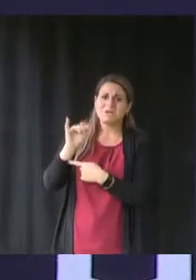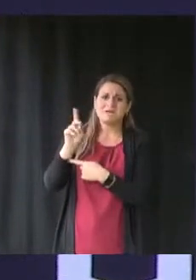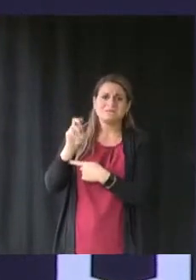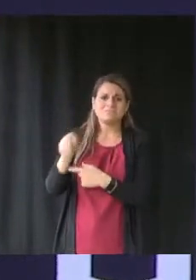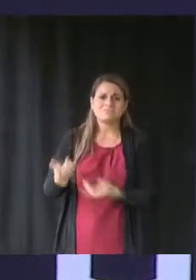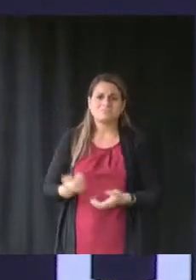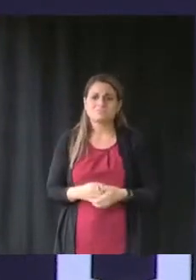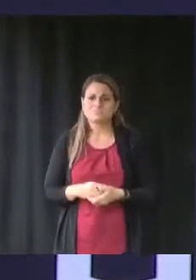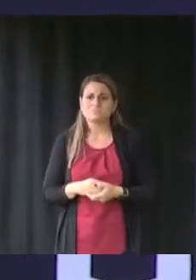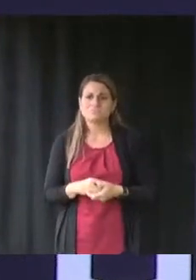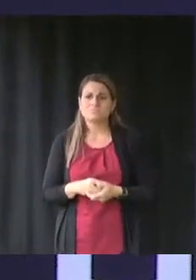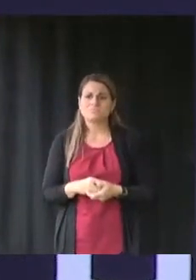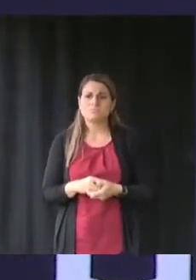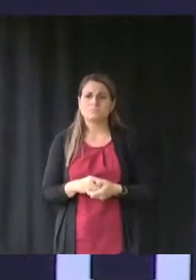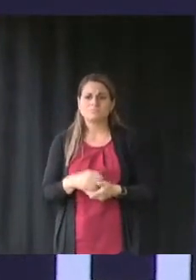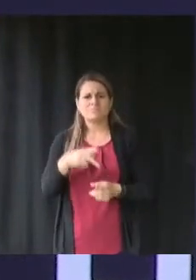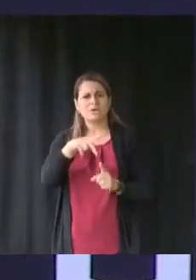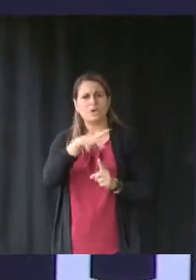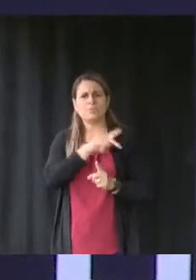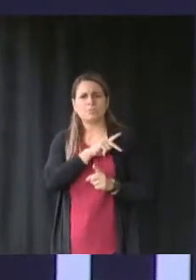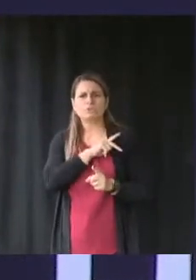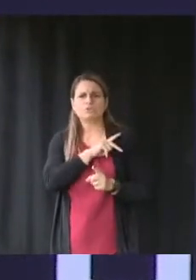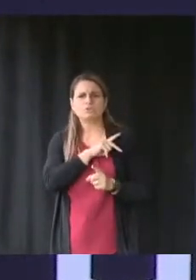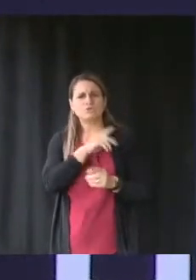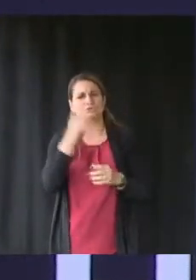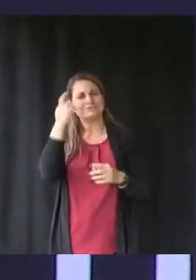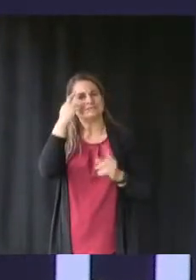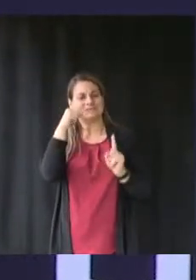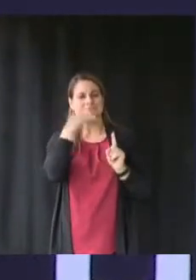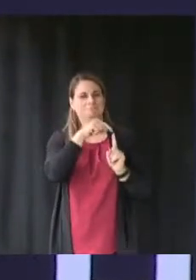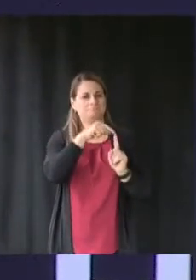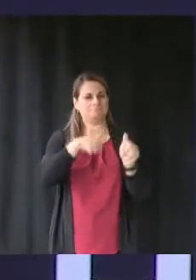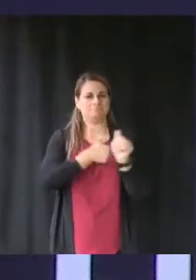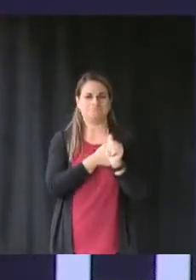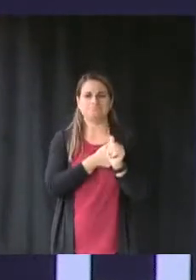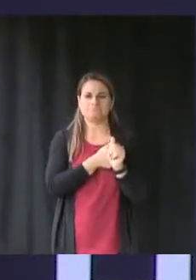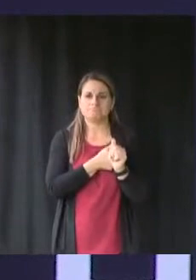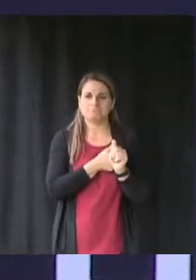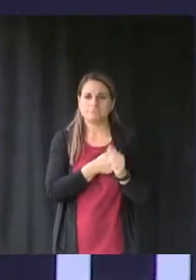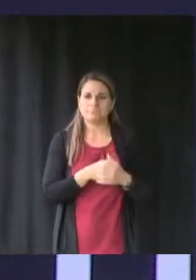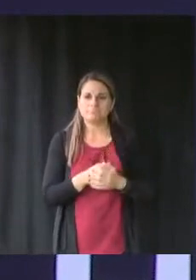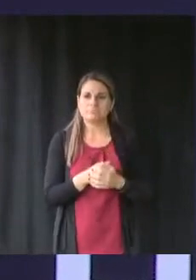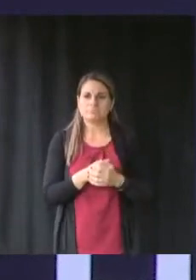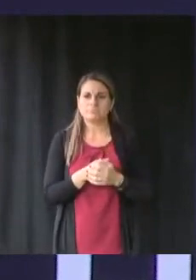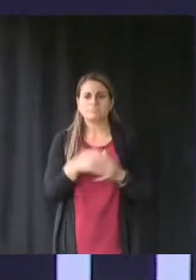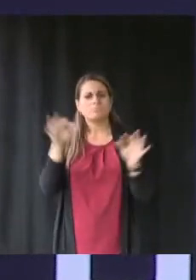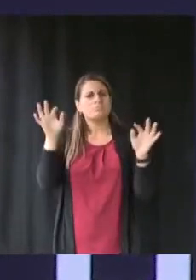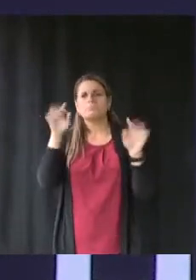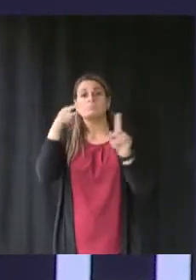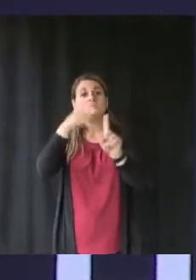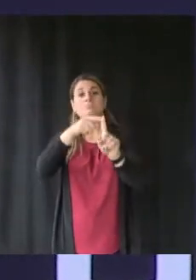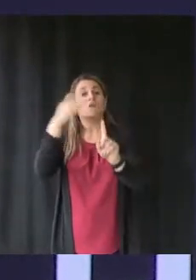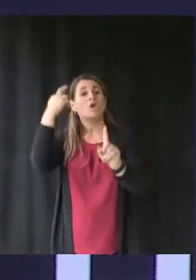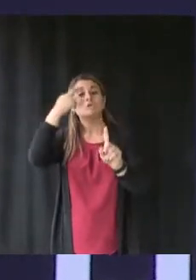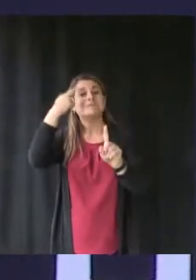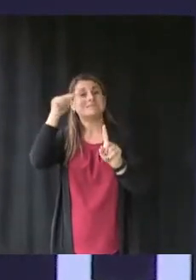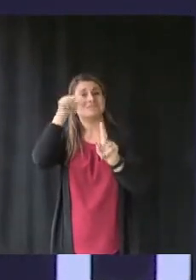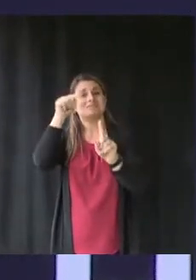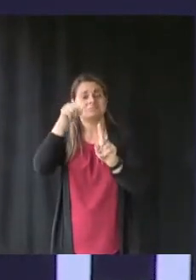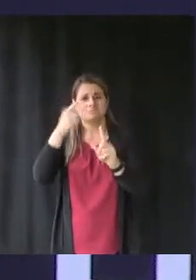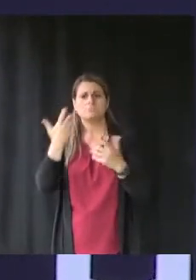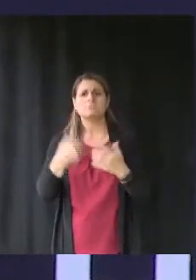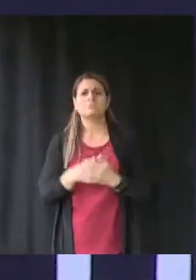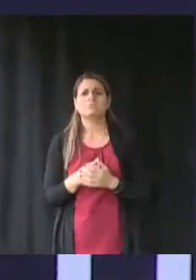friendship. In all our years together, I know of no other Senate colleague with whom I served who cared more or fought